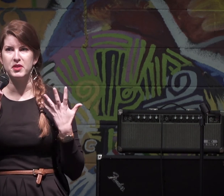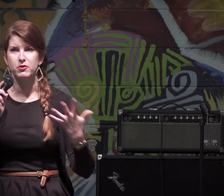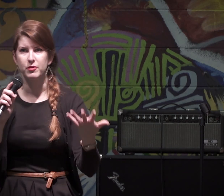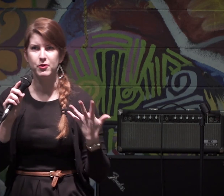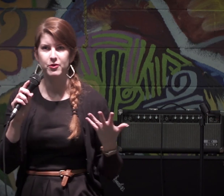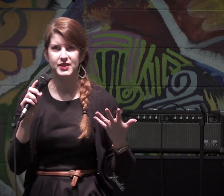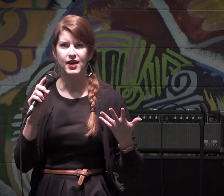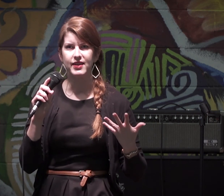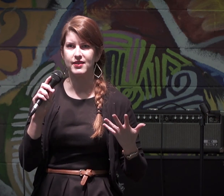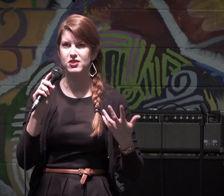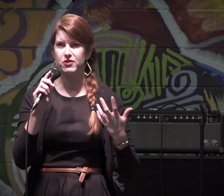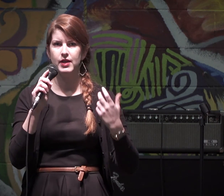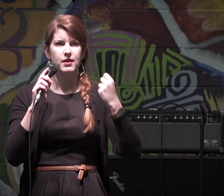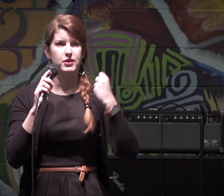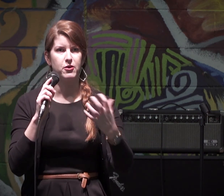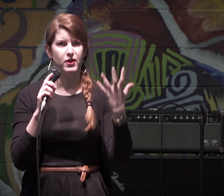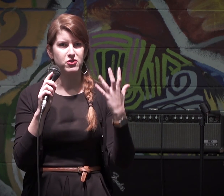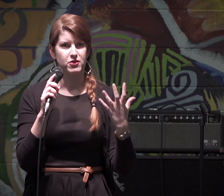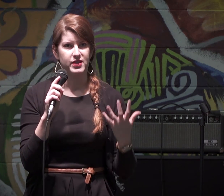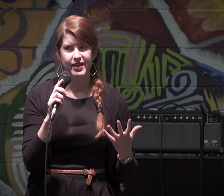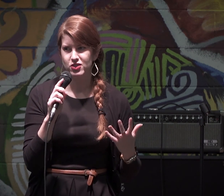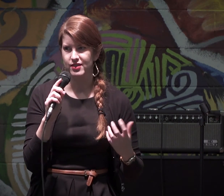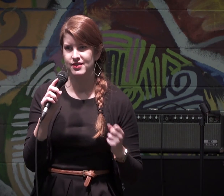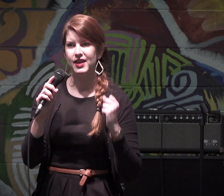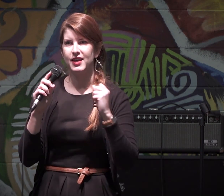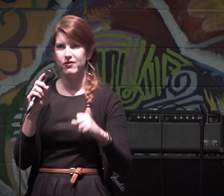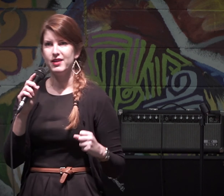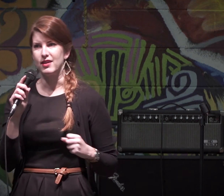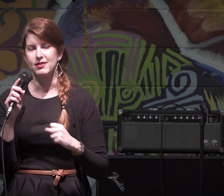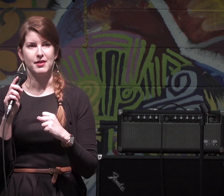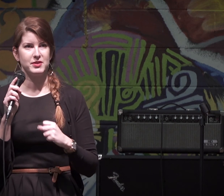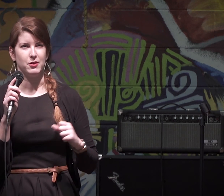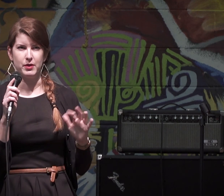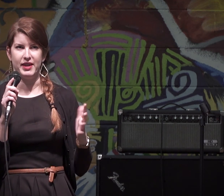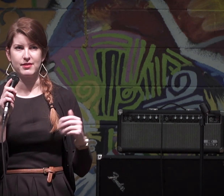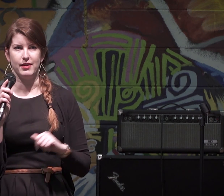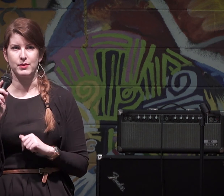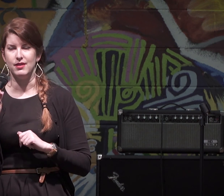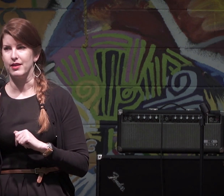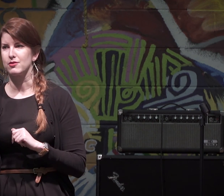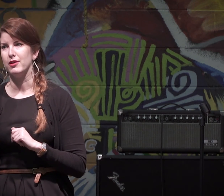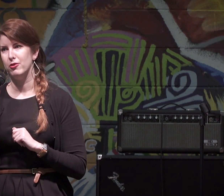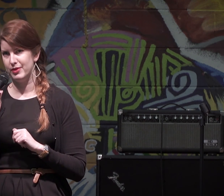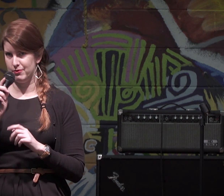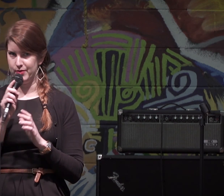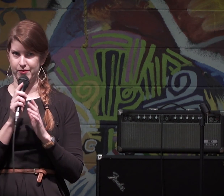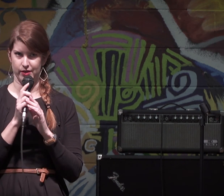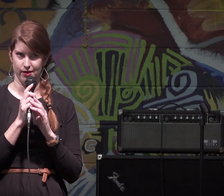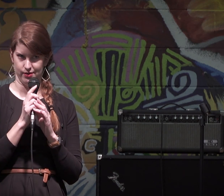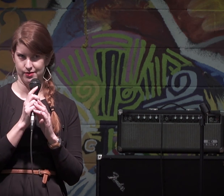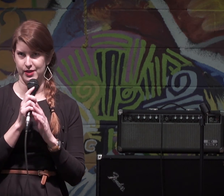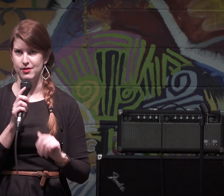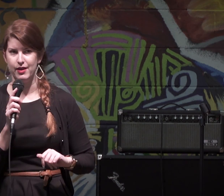one to build the rapport with the audience, to foster those connections. And I recognized that that was kind of where my anxiety was lying. So I hope y'all will be